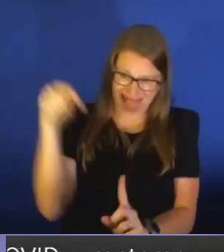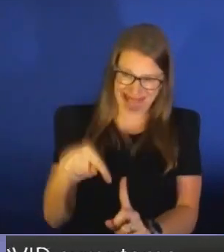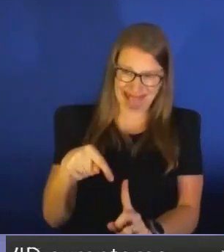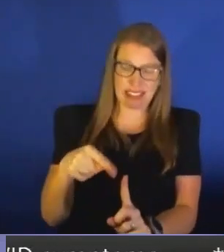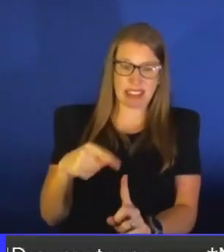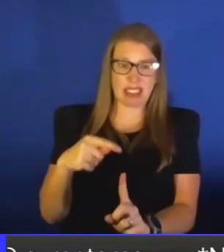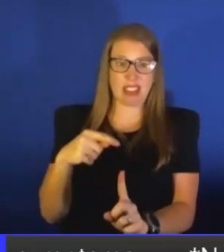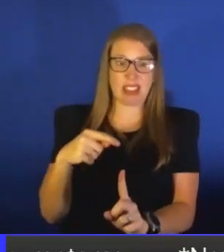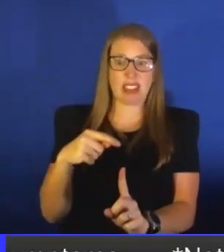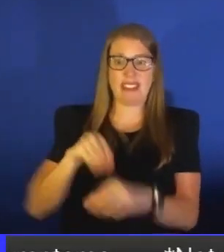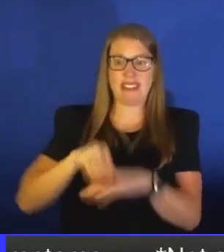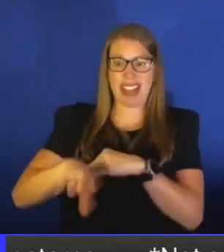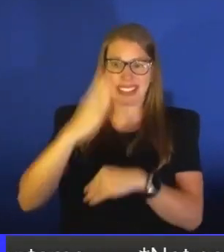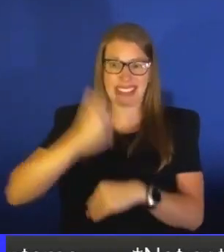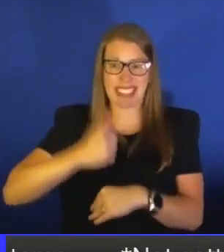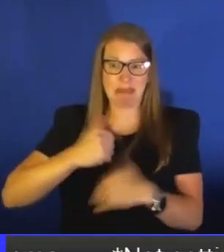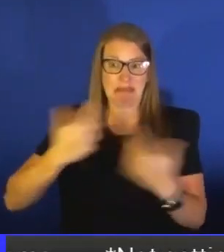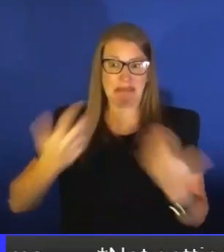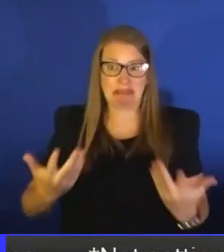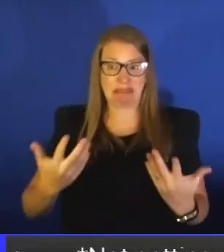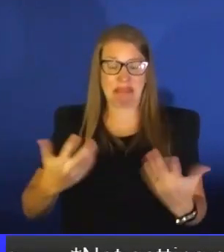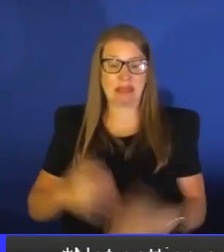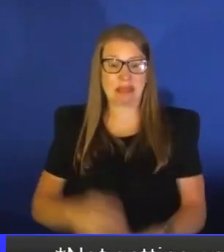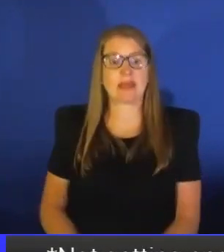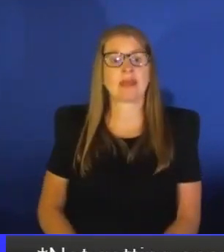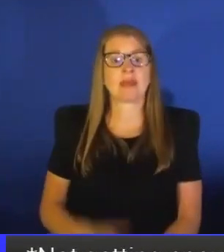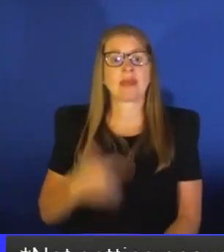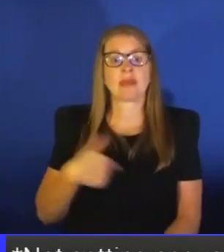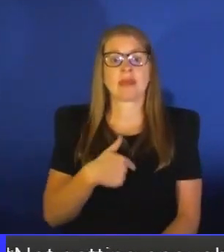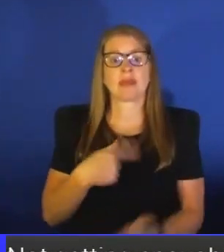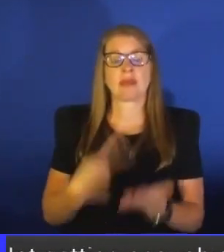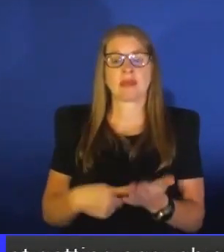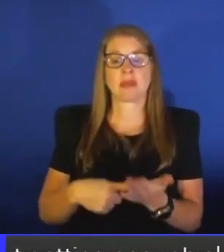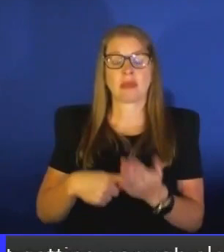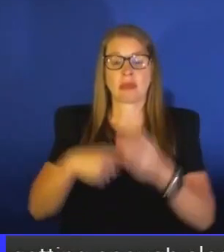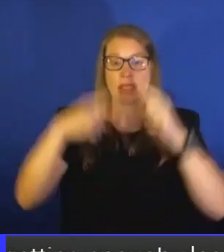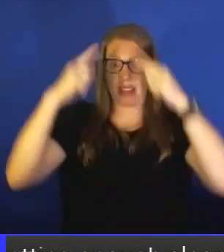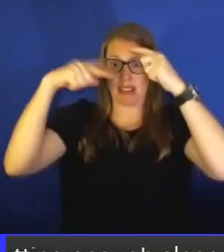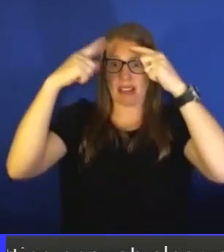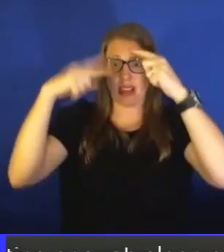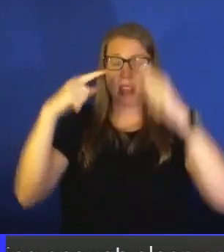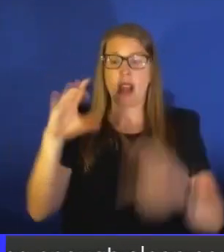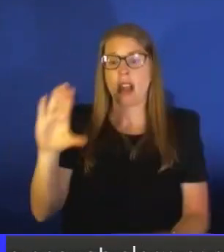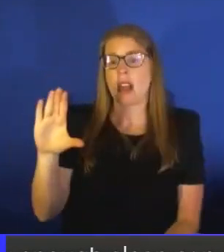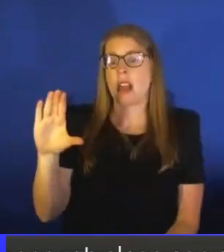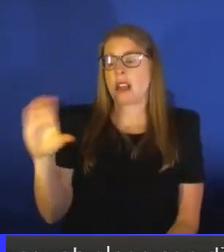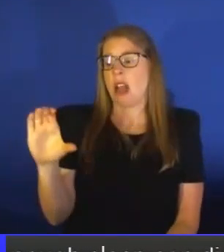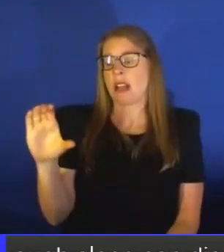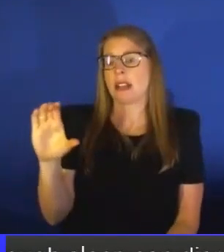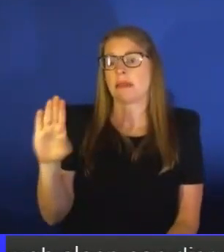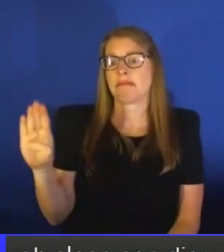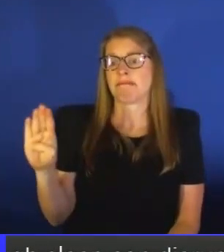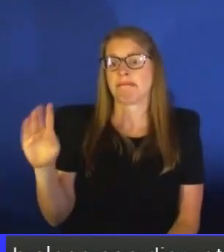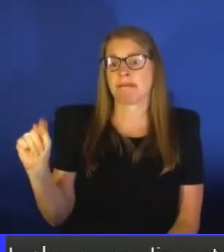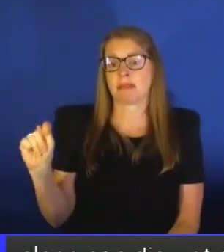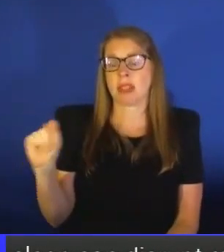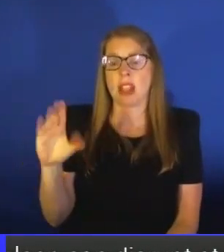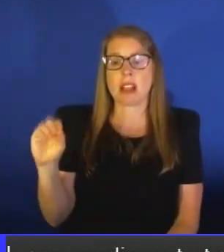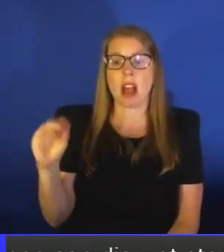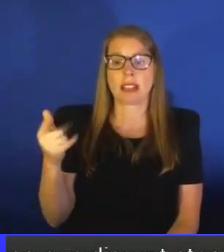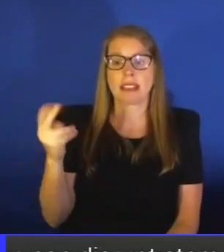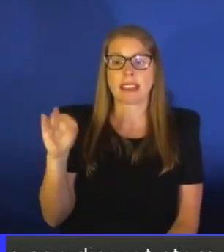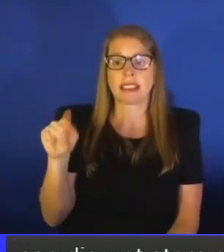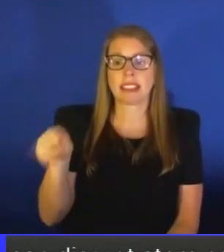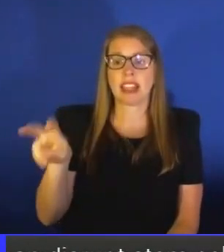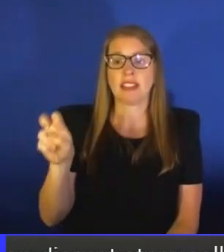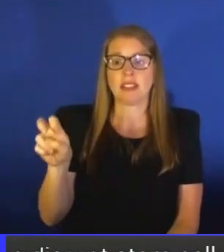offering? Yeah. So that's what we call cognitive behavioral therapy, or CBT. It's been around for